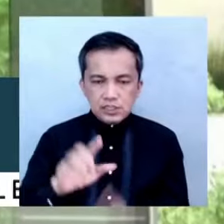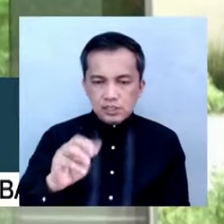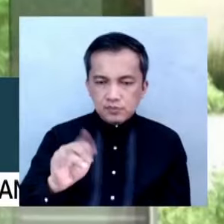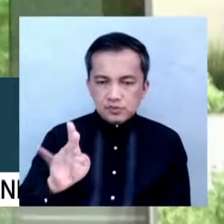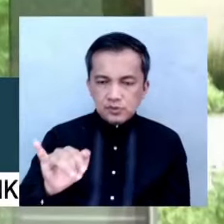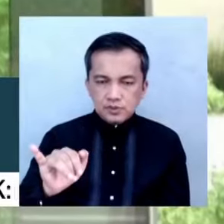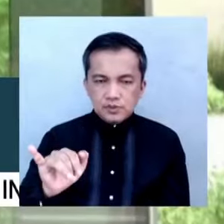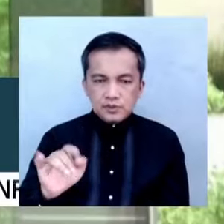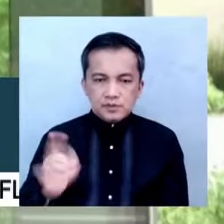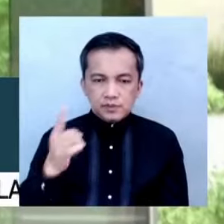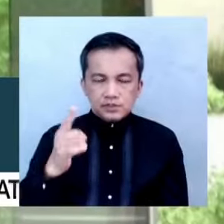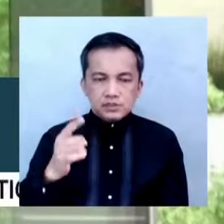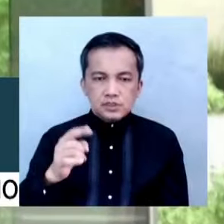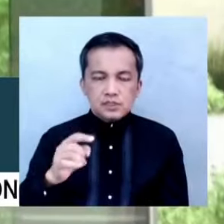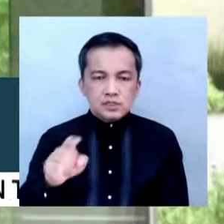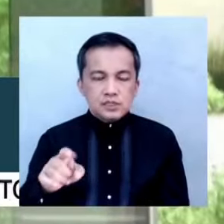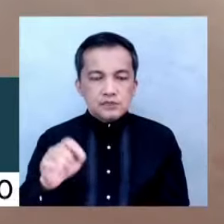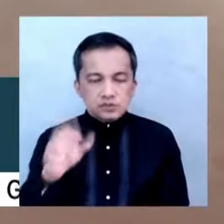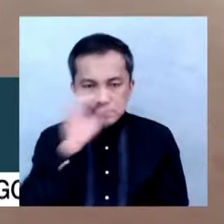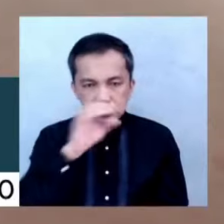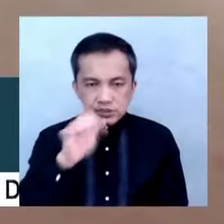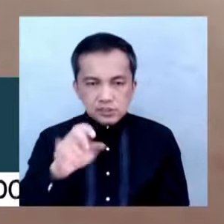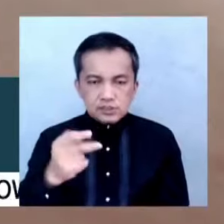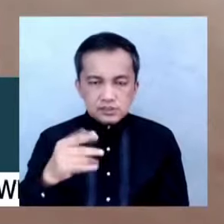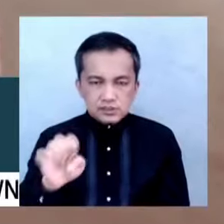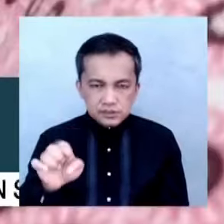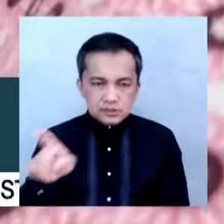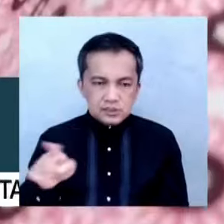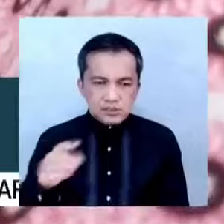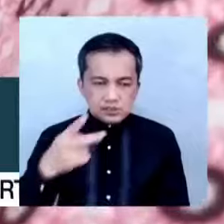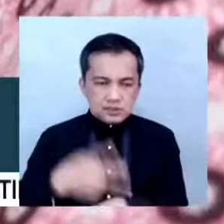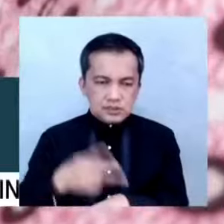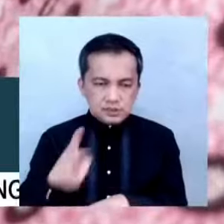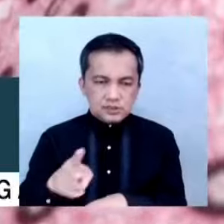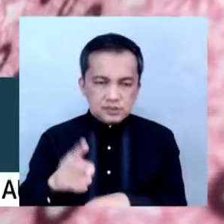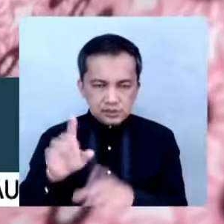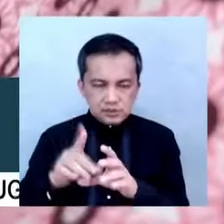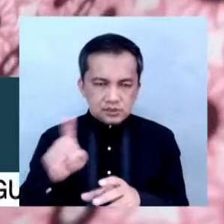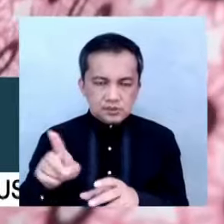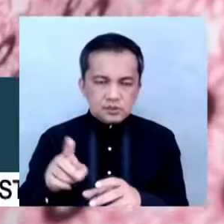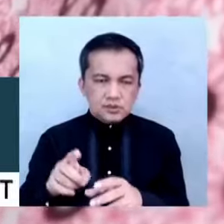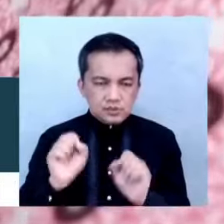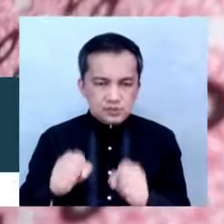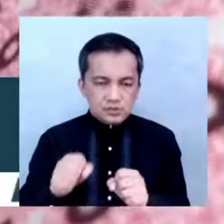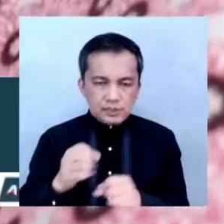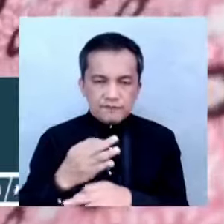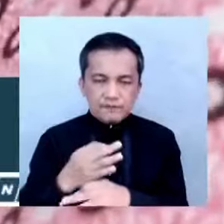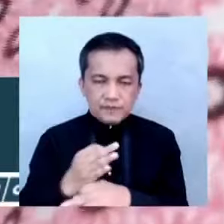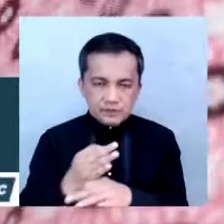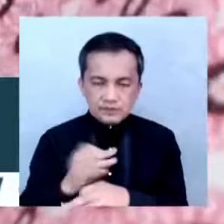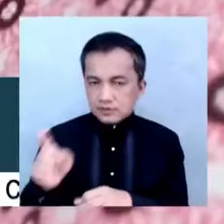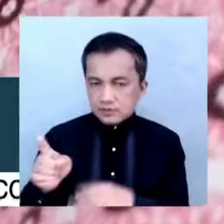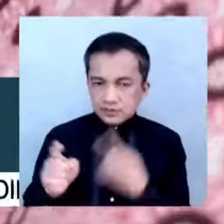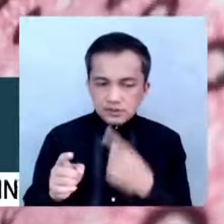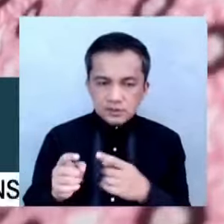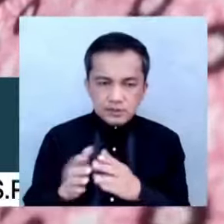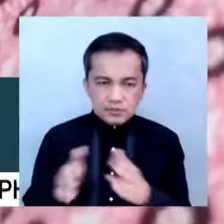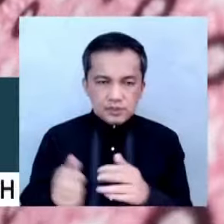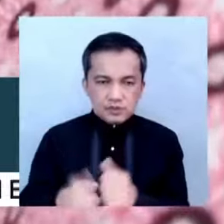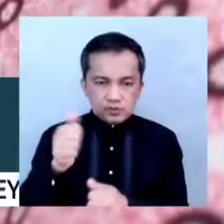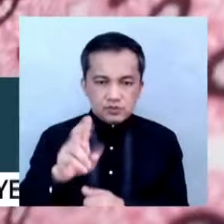default search engine. The ruling paves the way for a second trial to determine potential fixes. It is also a big win for